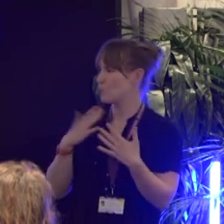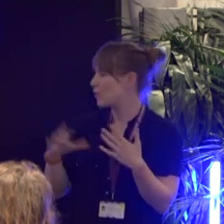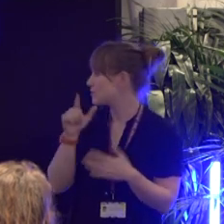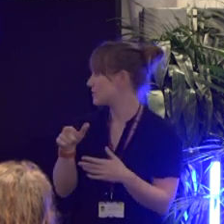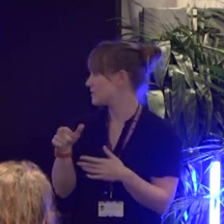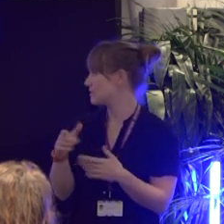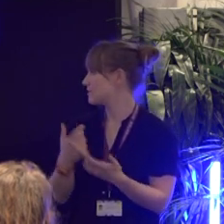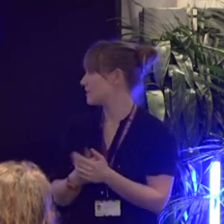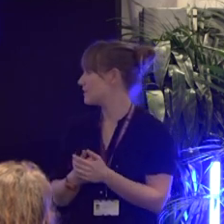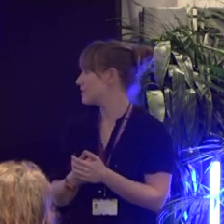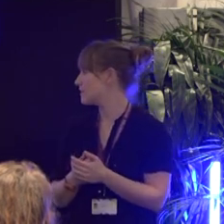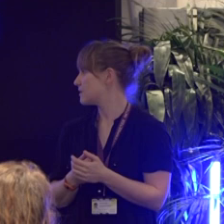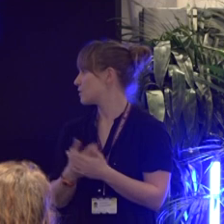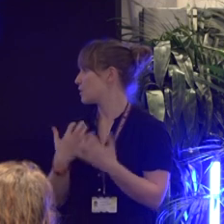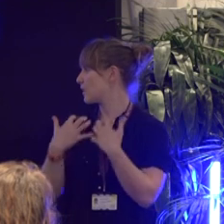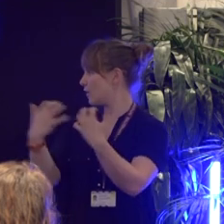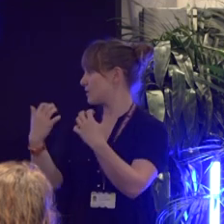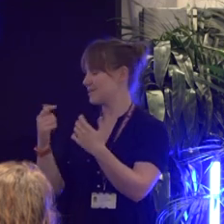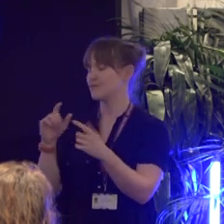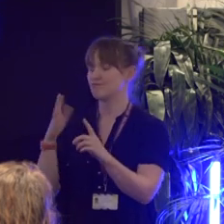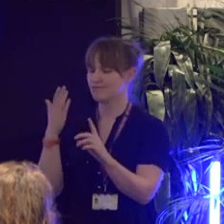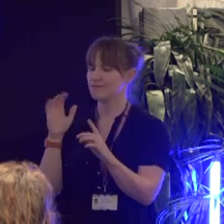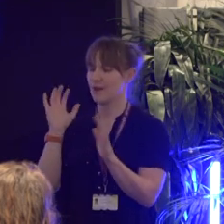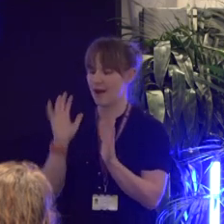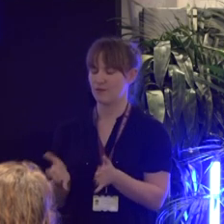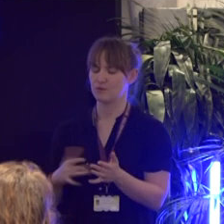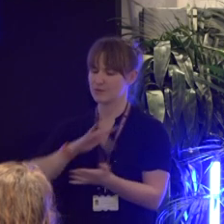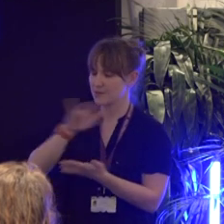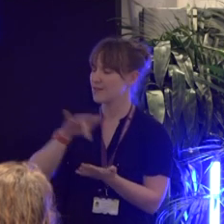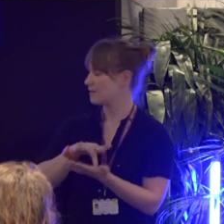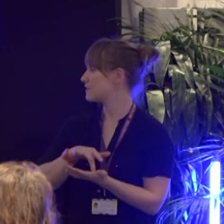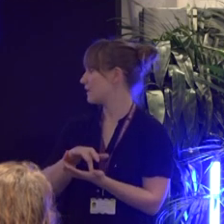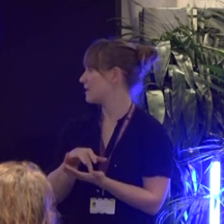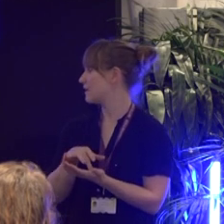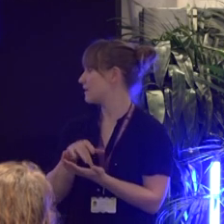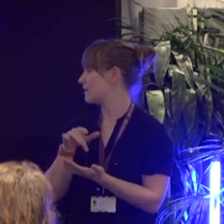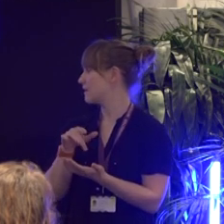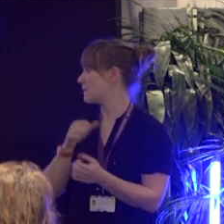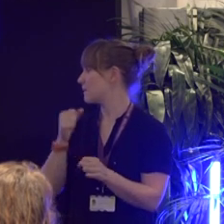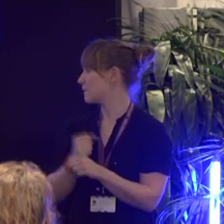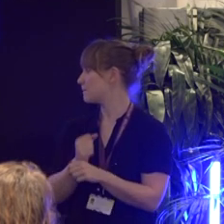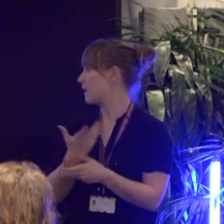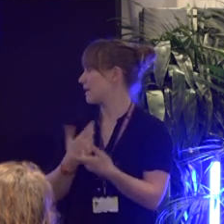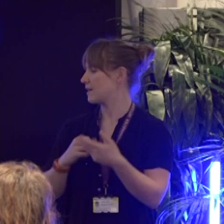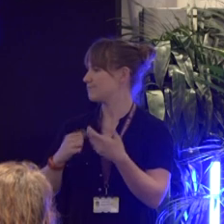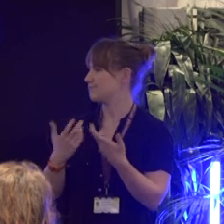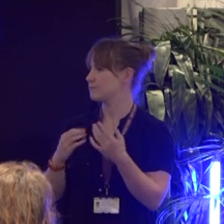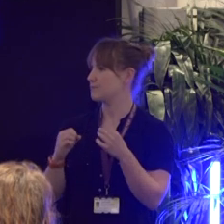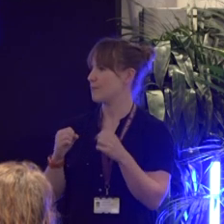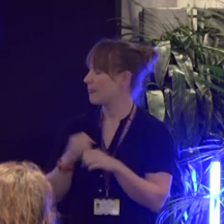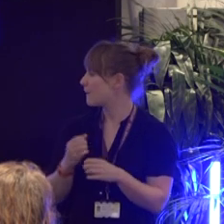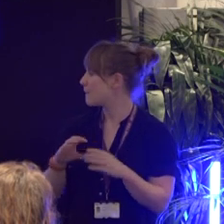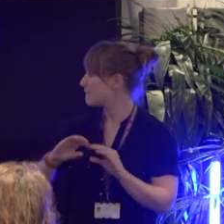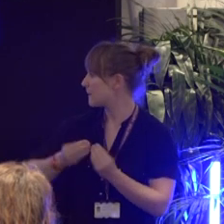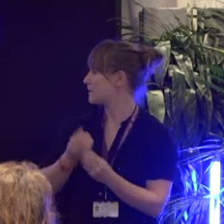But I think for that, the audience is absolutely at the center of creating media for the web. And